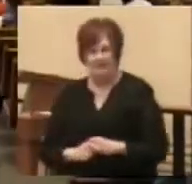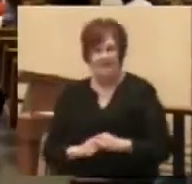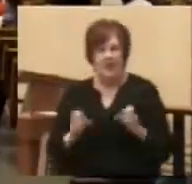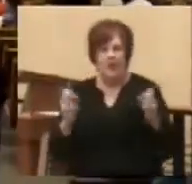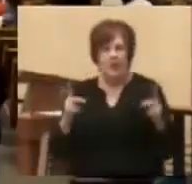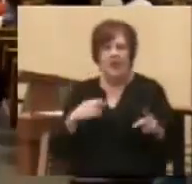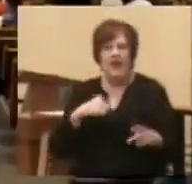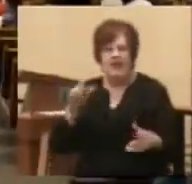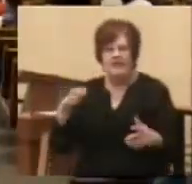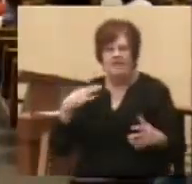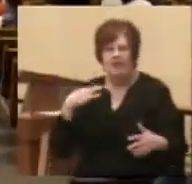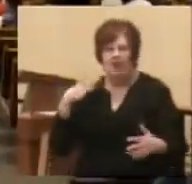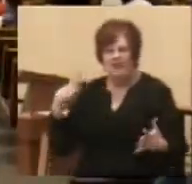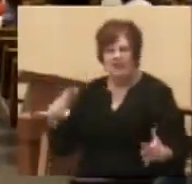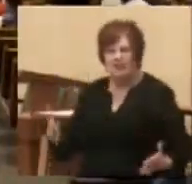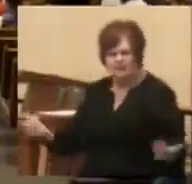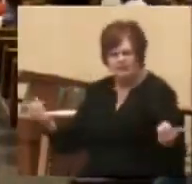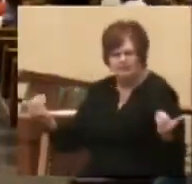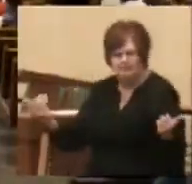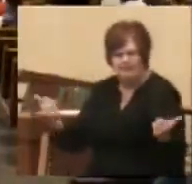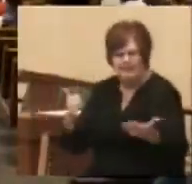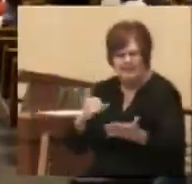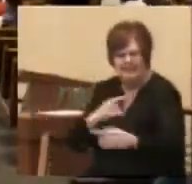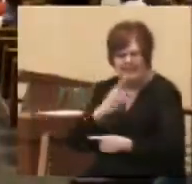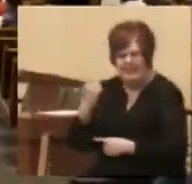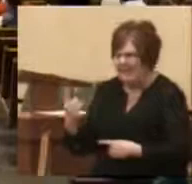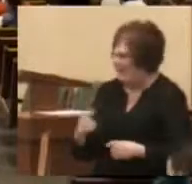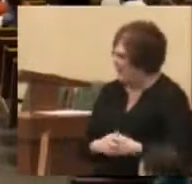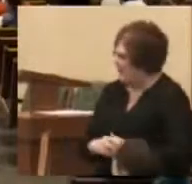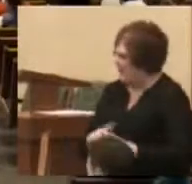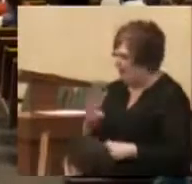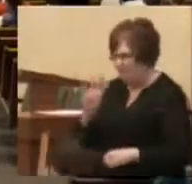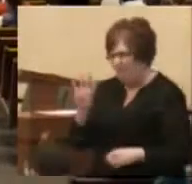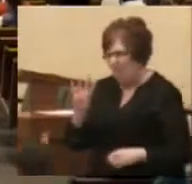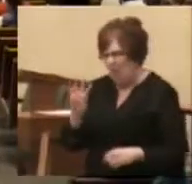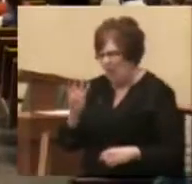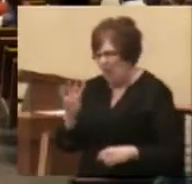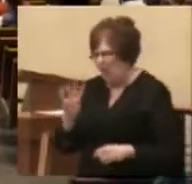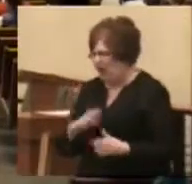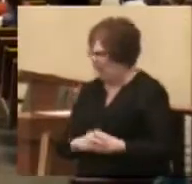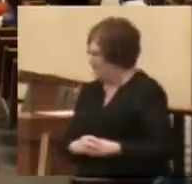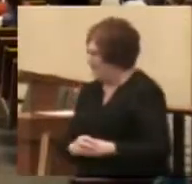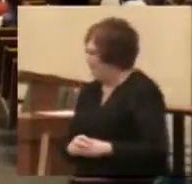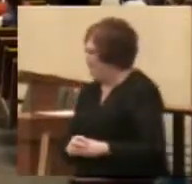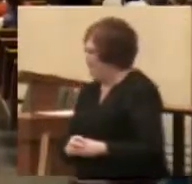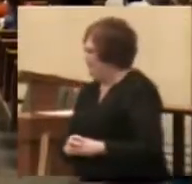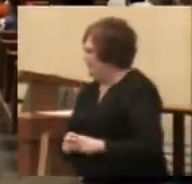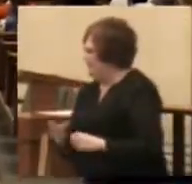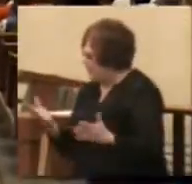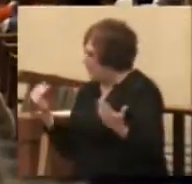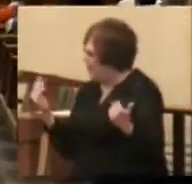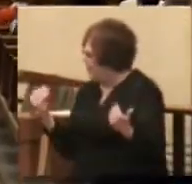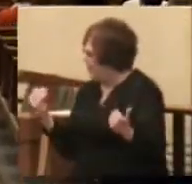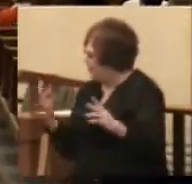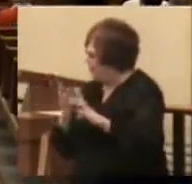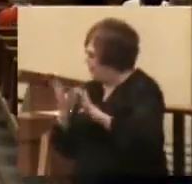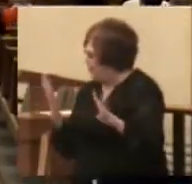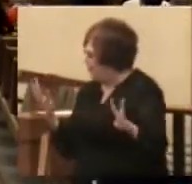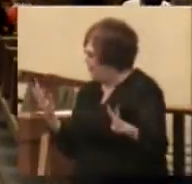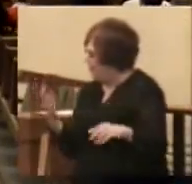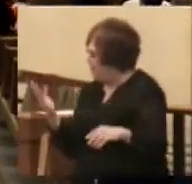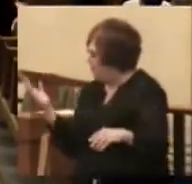Okay, I need some volunteers today. Okay, about four of you stand right here looking at me. Come. Form a little